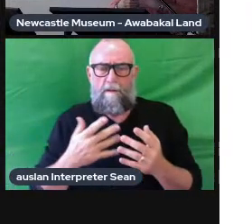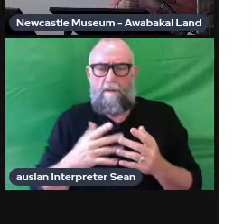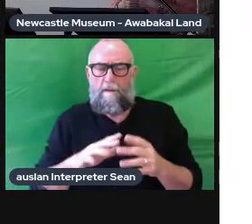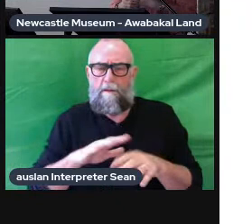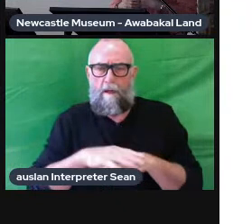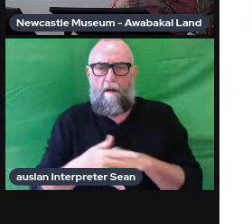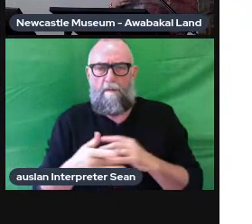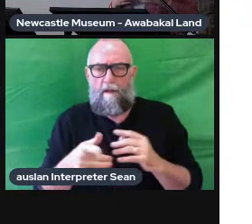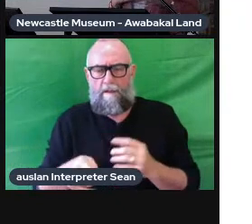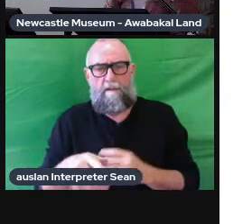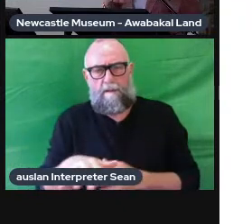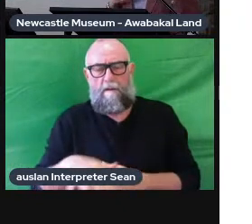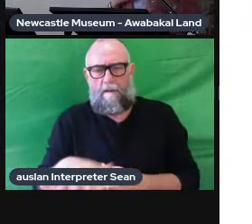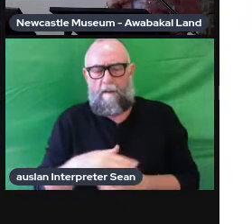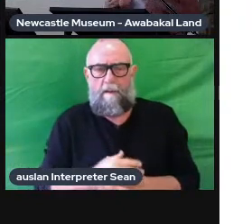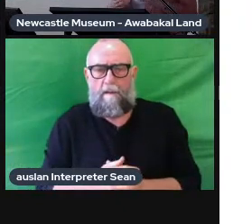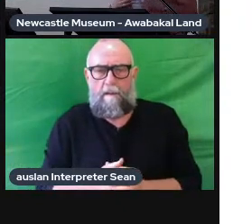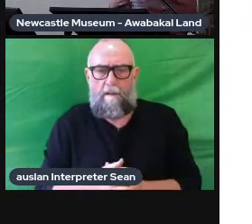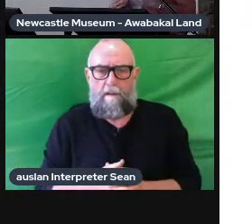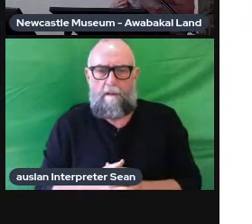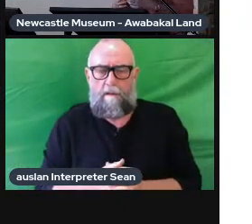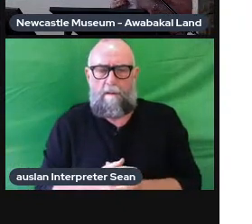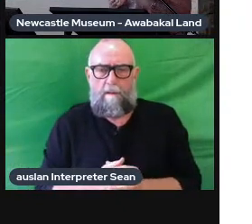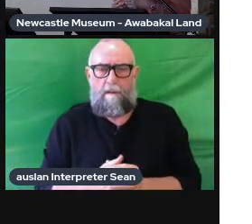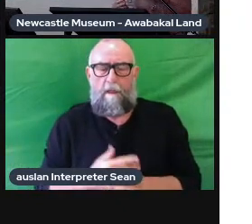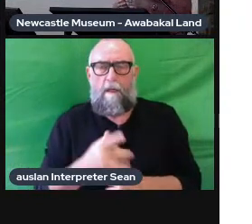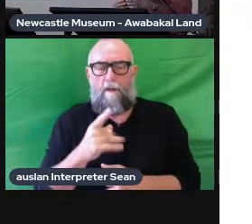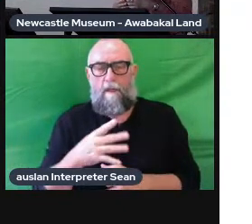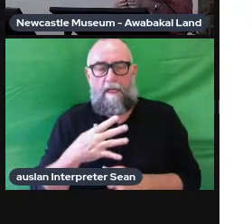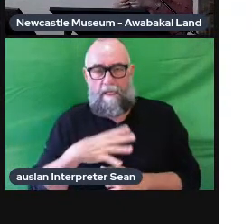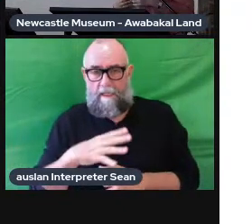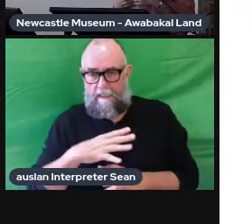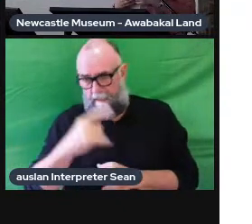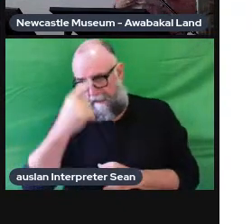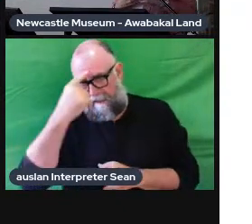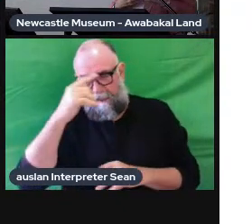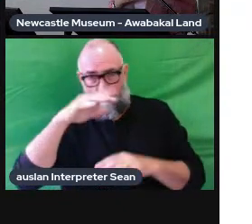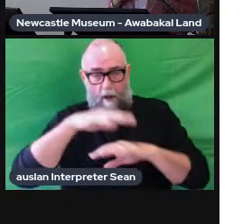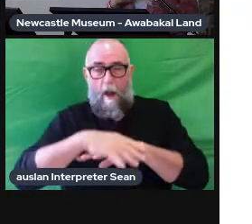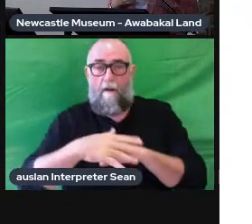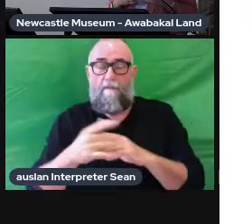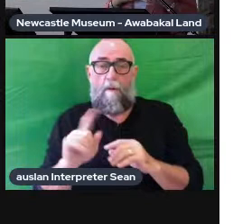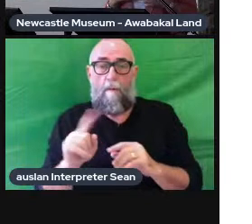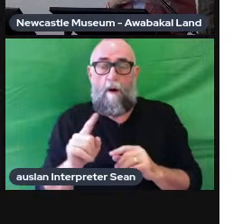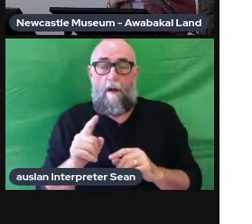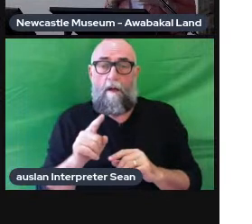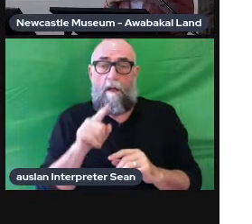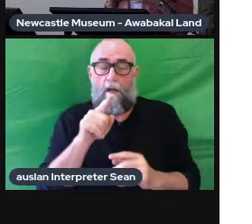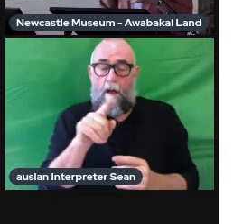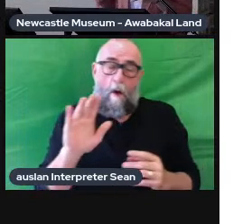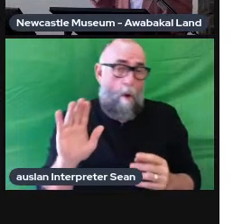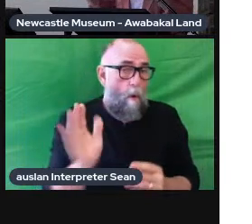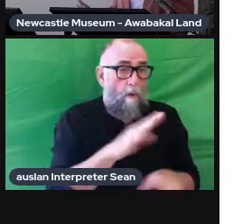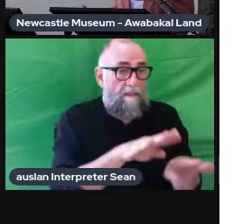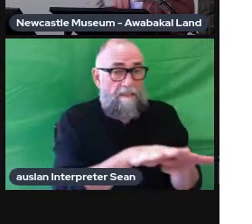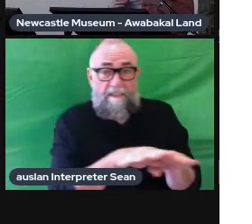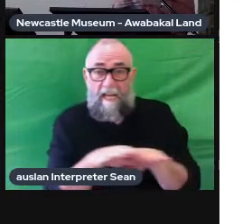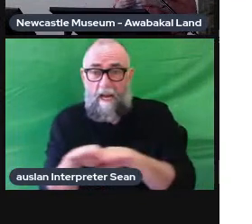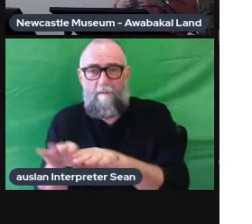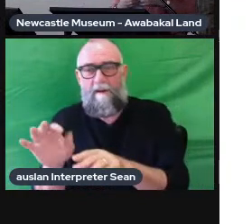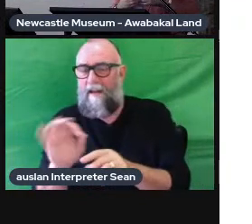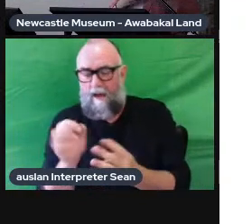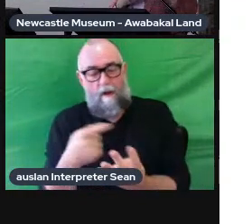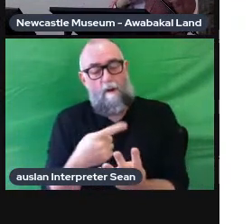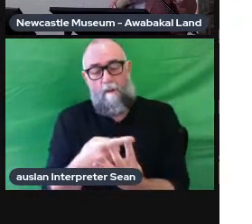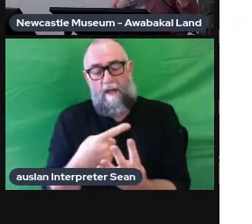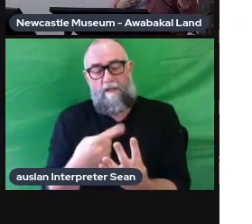thing to note here is that everyone will be on a different combination of medications. So your prescriber will look at how you're